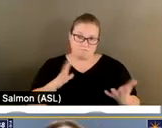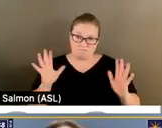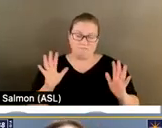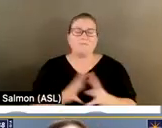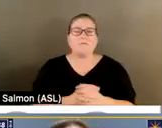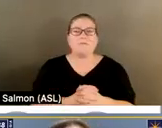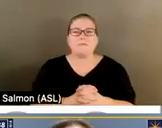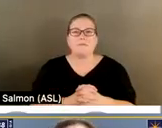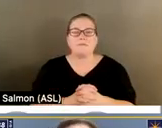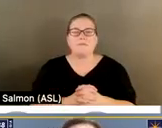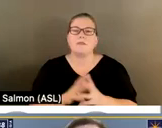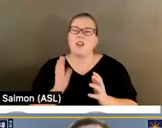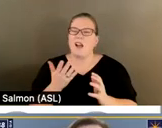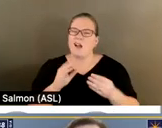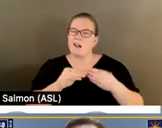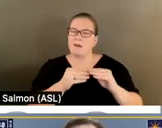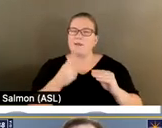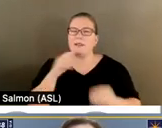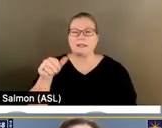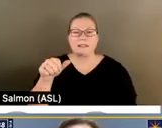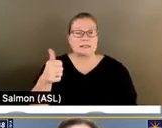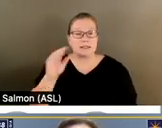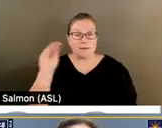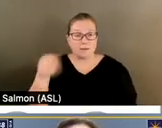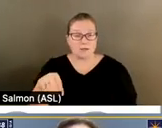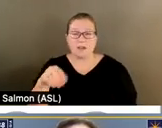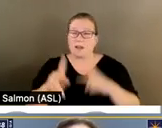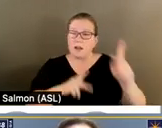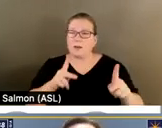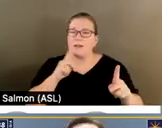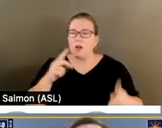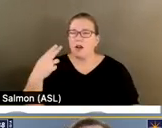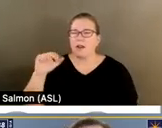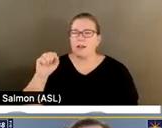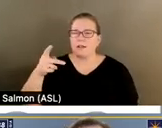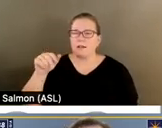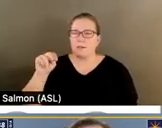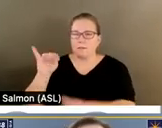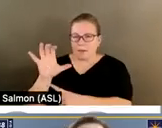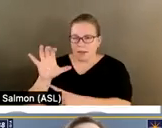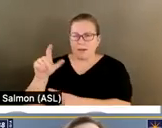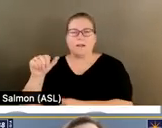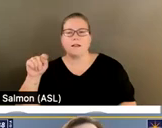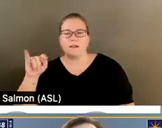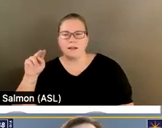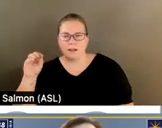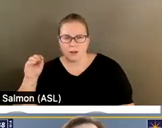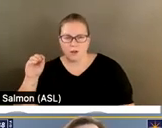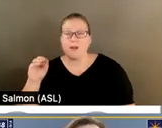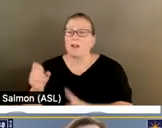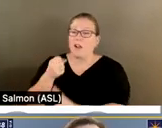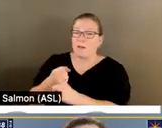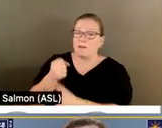our census has 10% of our population being either Hispanic or Latino, and our episodes are at 4.9%. So